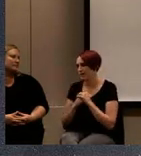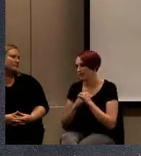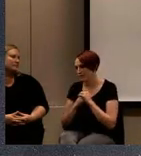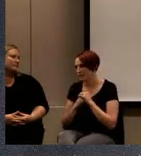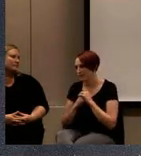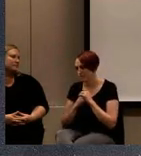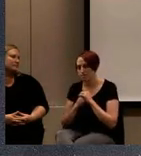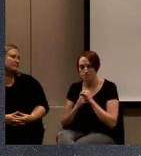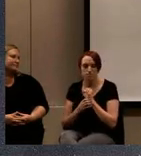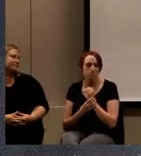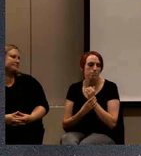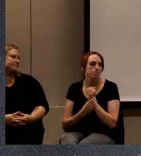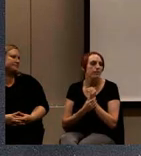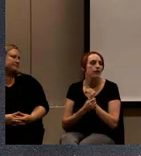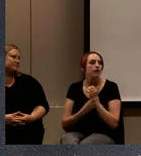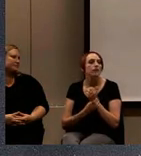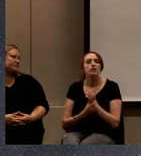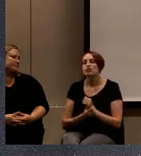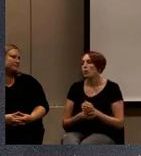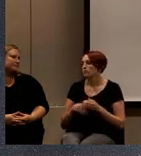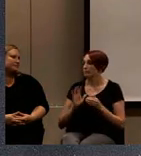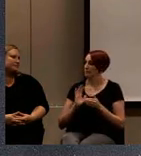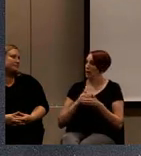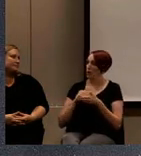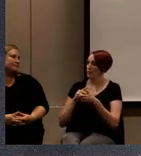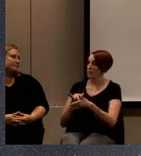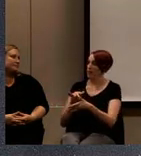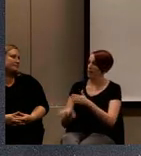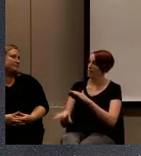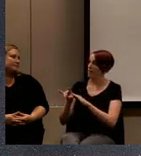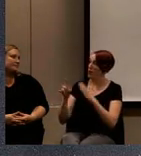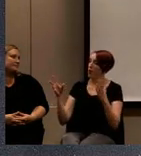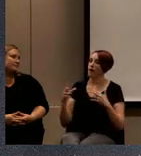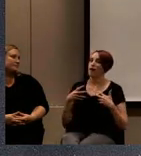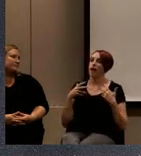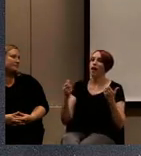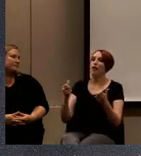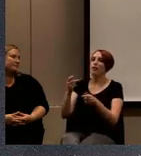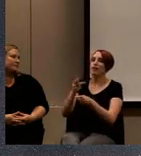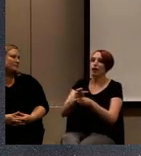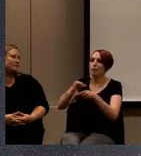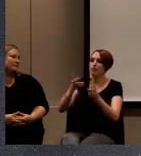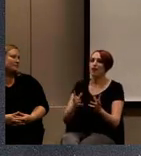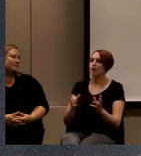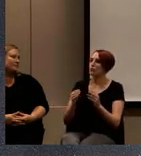not. And what this study found is that healthcare providers were more of a trusted source.